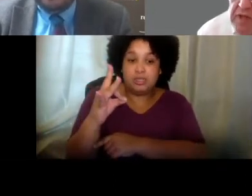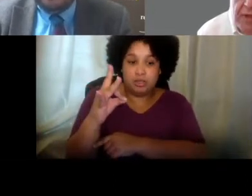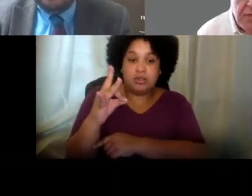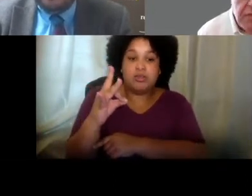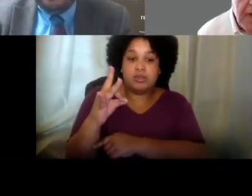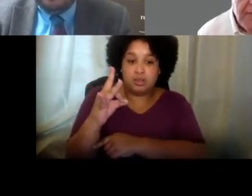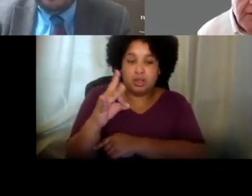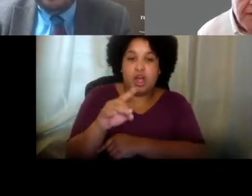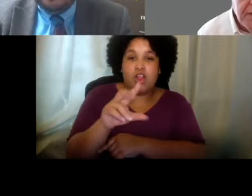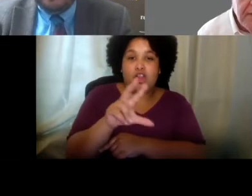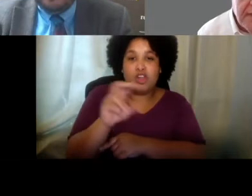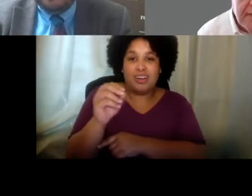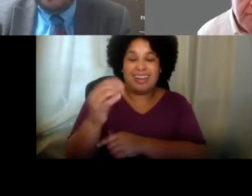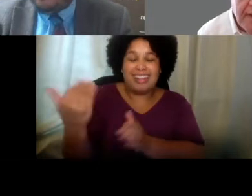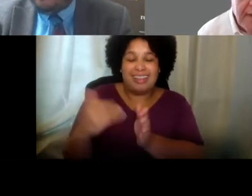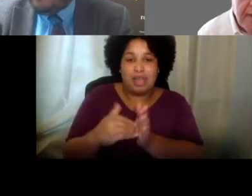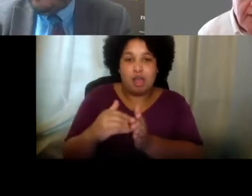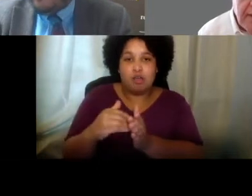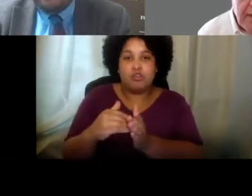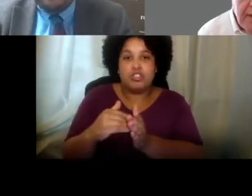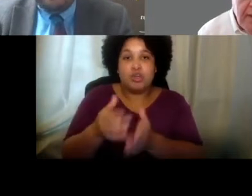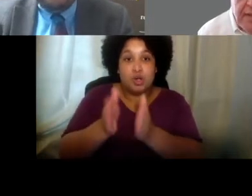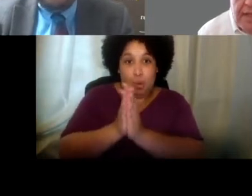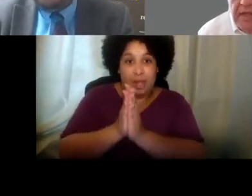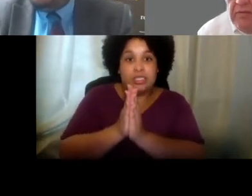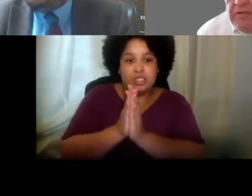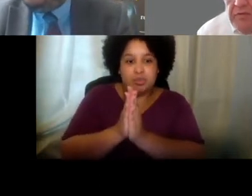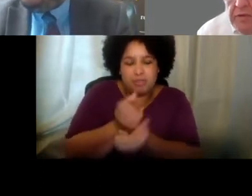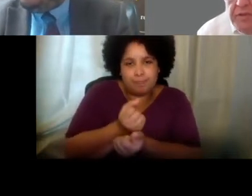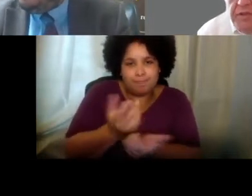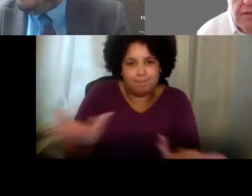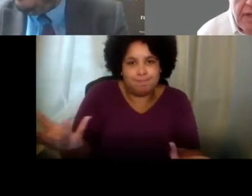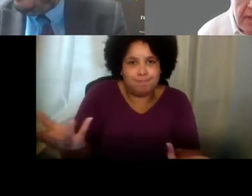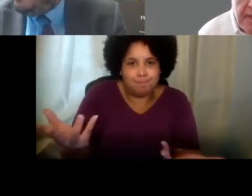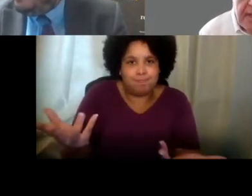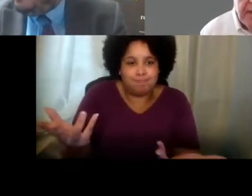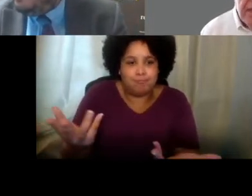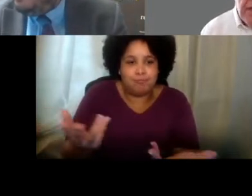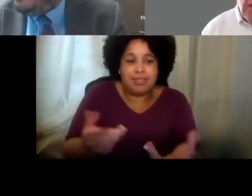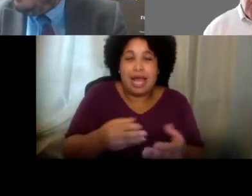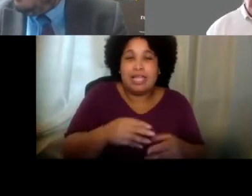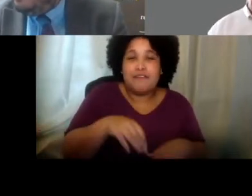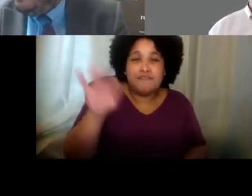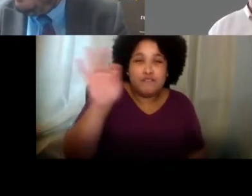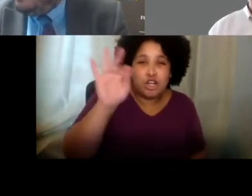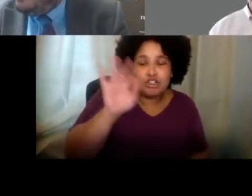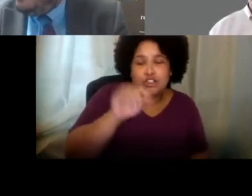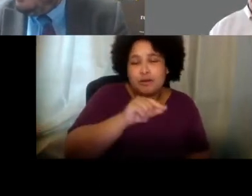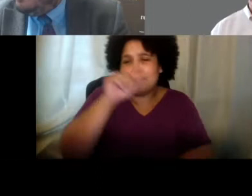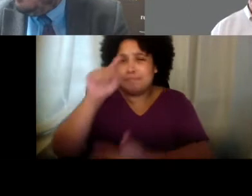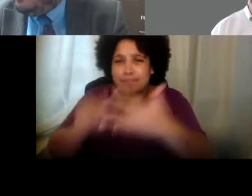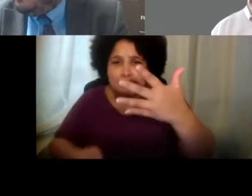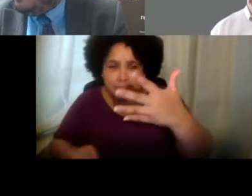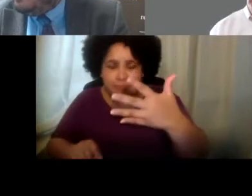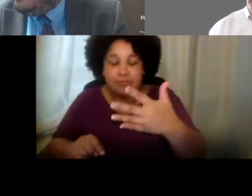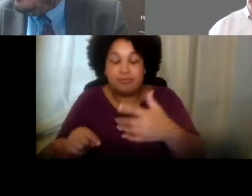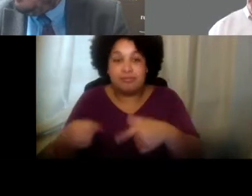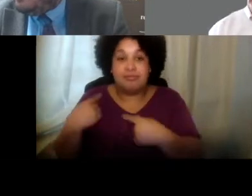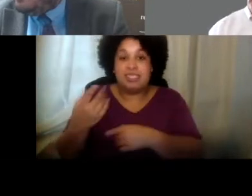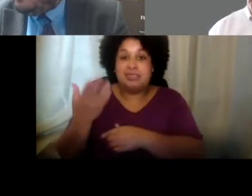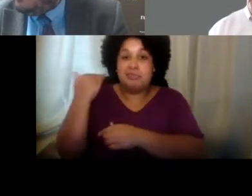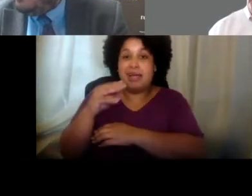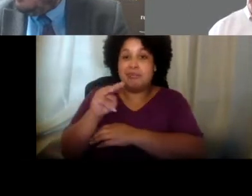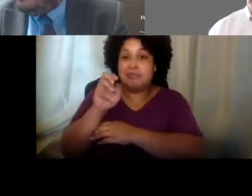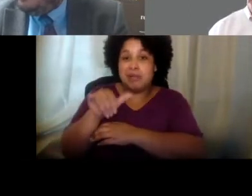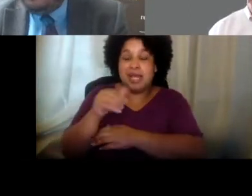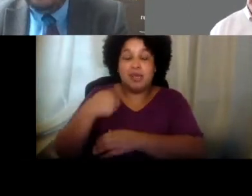30,000 requests for accommodations at this bank. That includes furniture and other things. In this past May, we